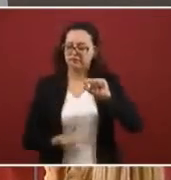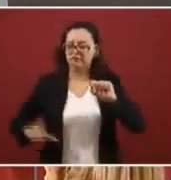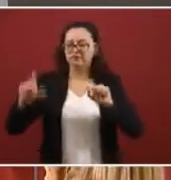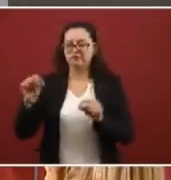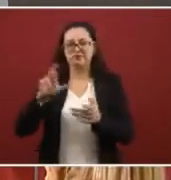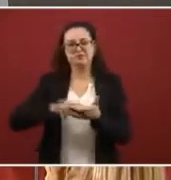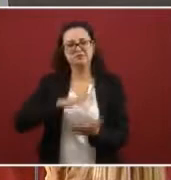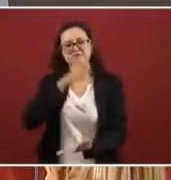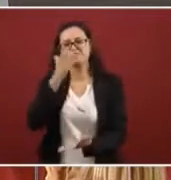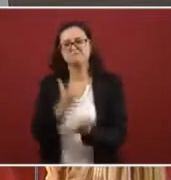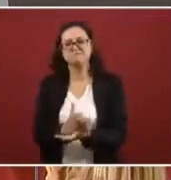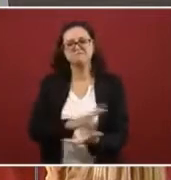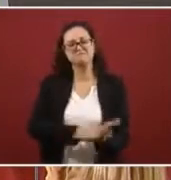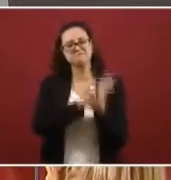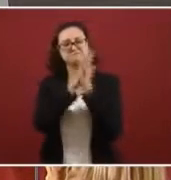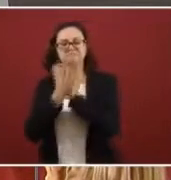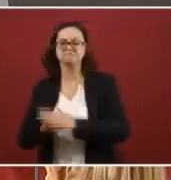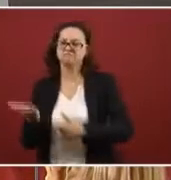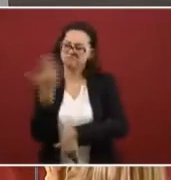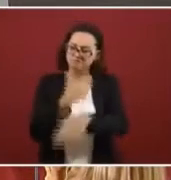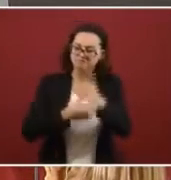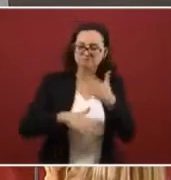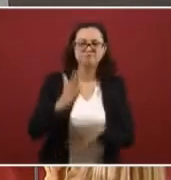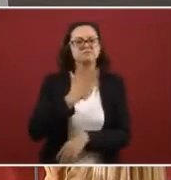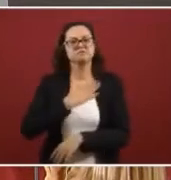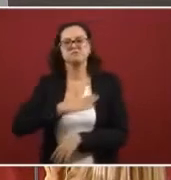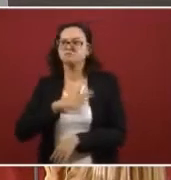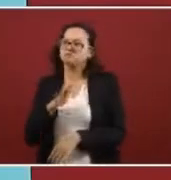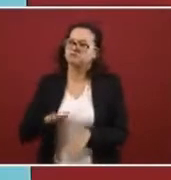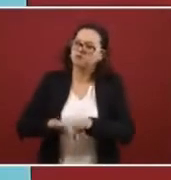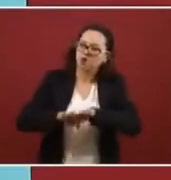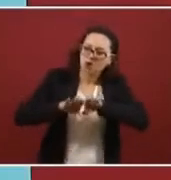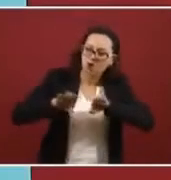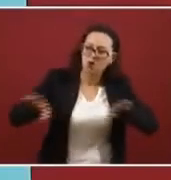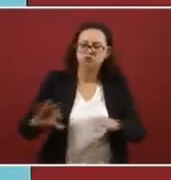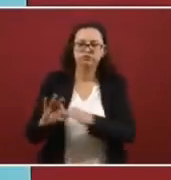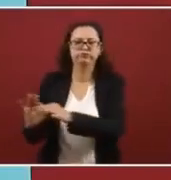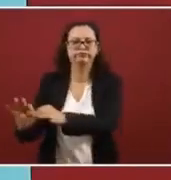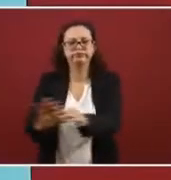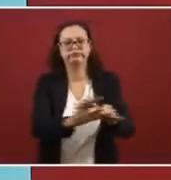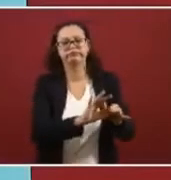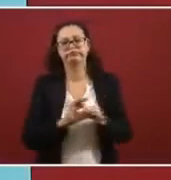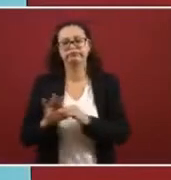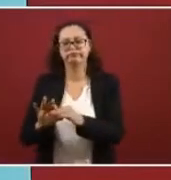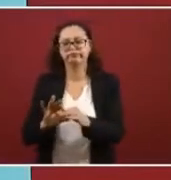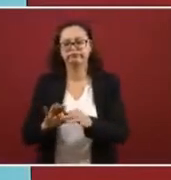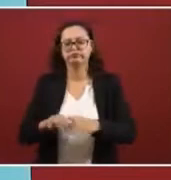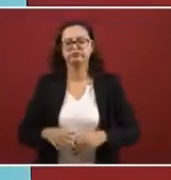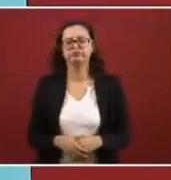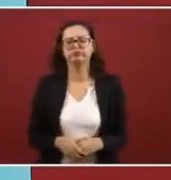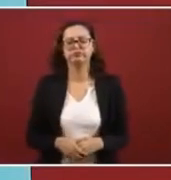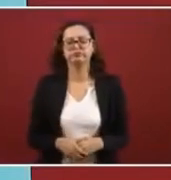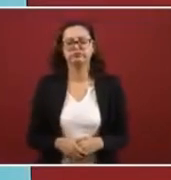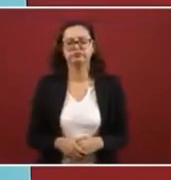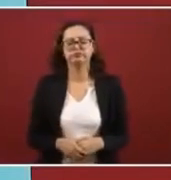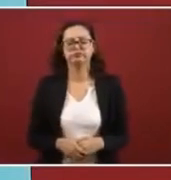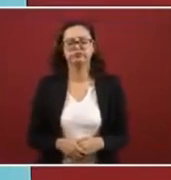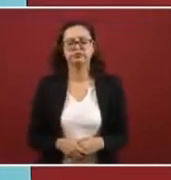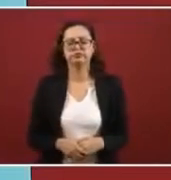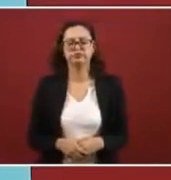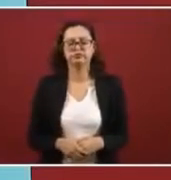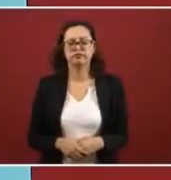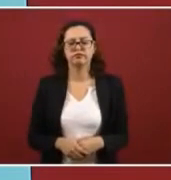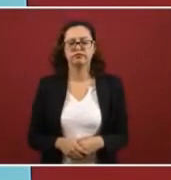and prospera, convert justa, Mexico into a just republic and fraternal. No tengo duda, I have